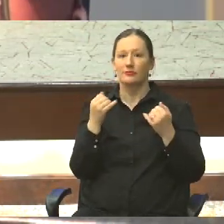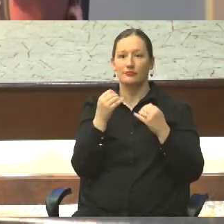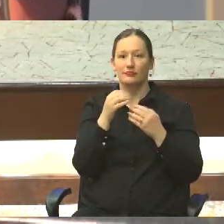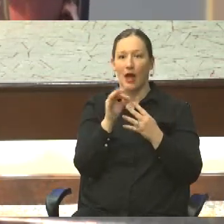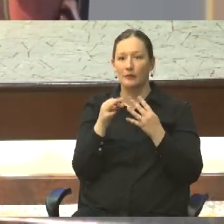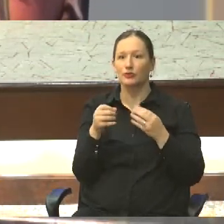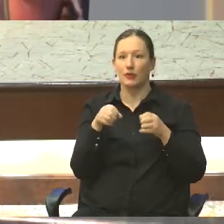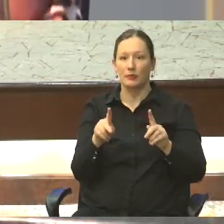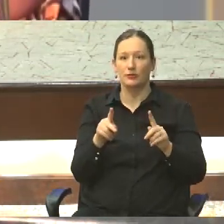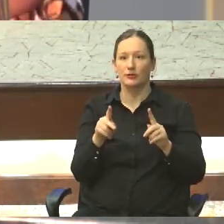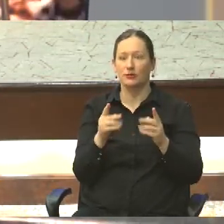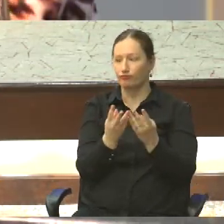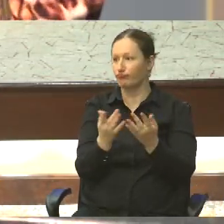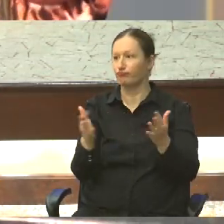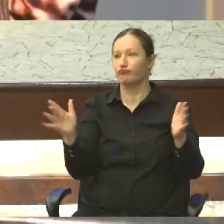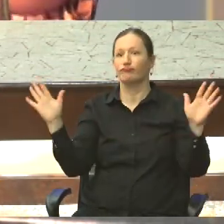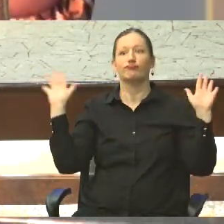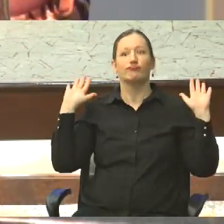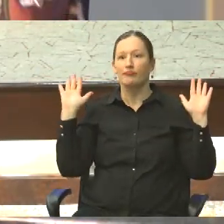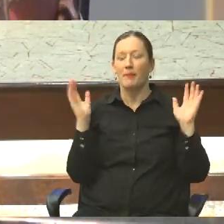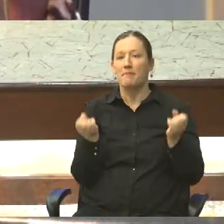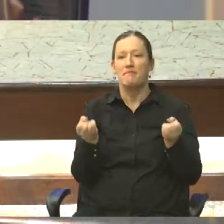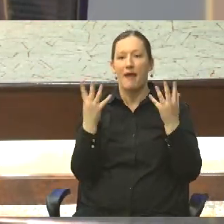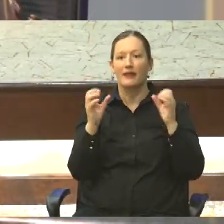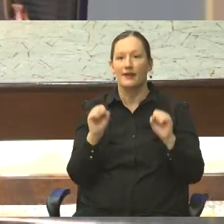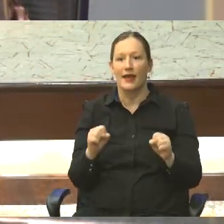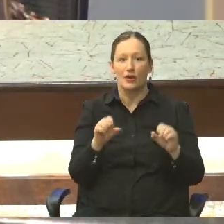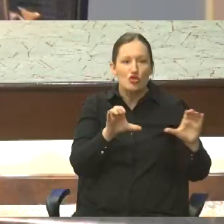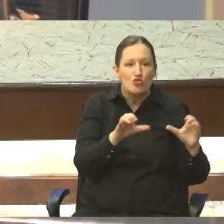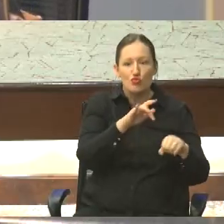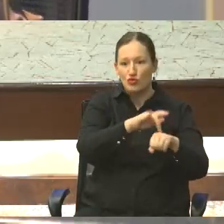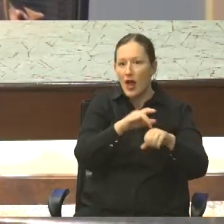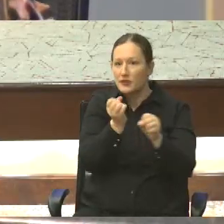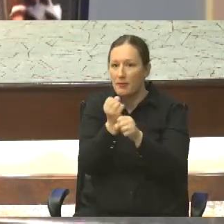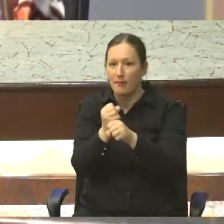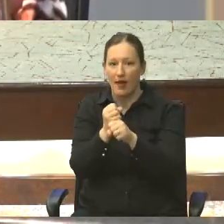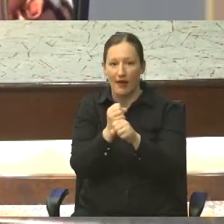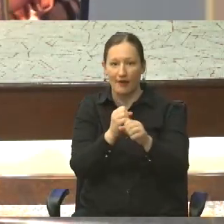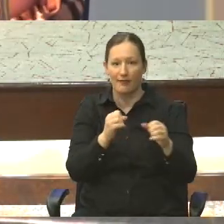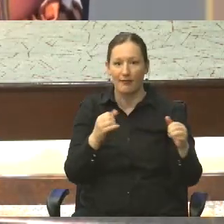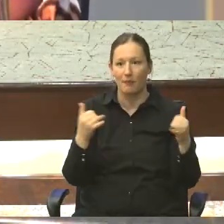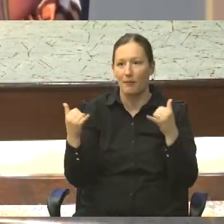unique opportunities to be able to go and see and do and touch and make,